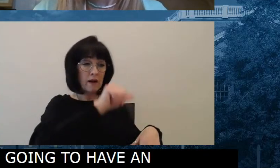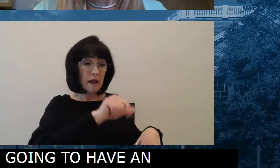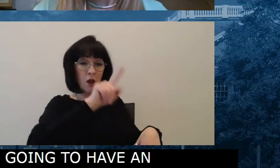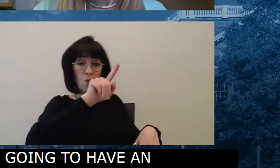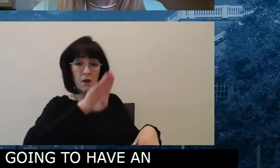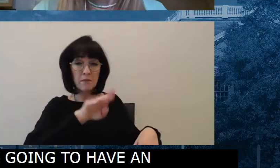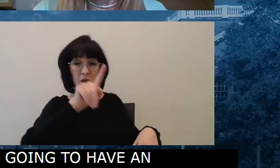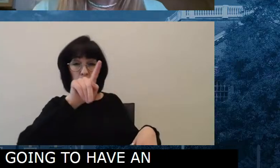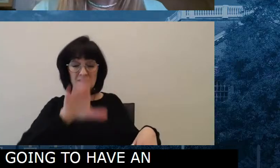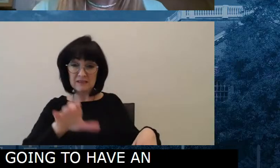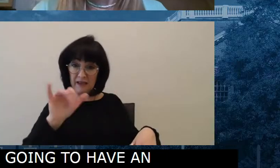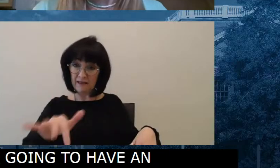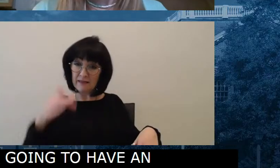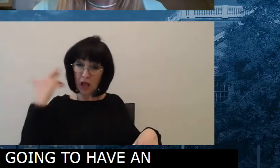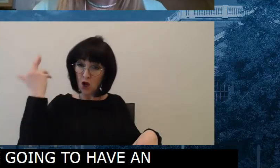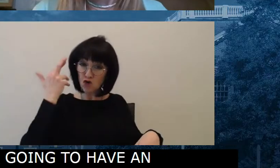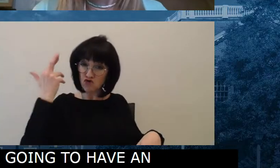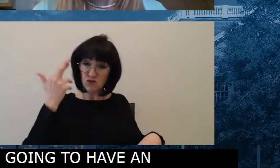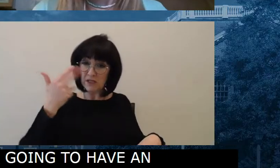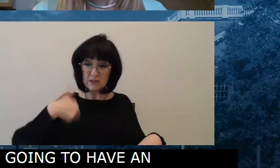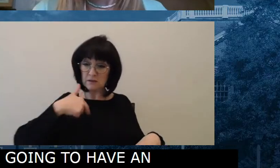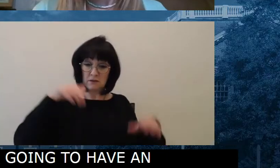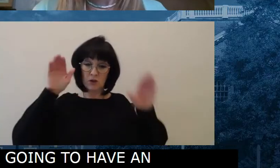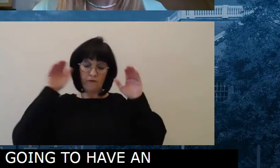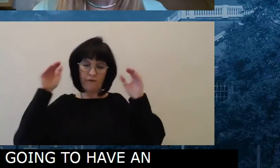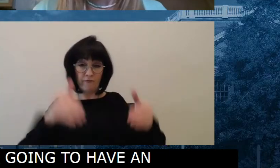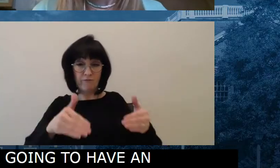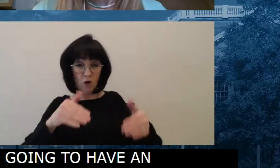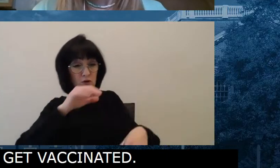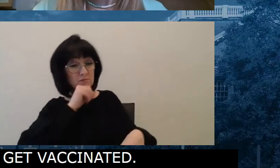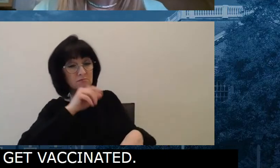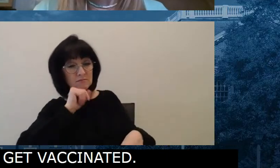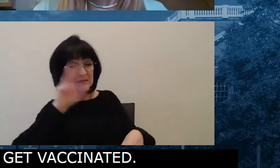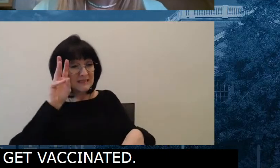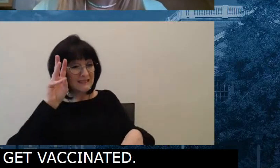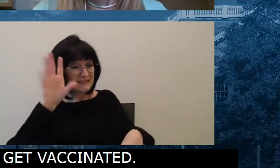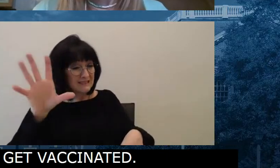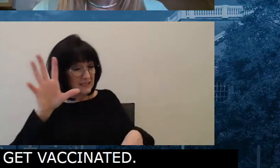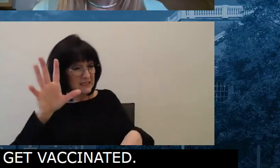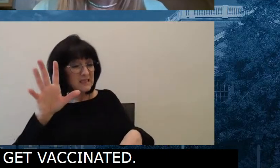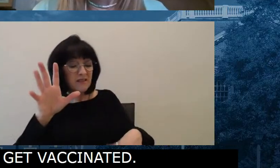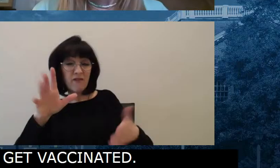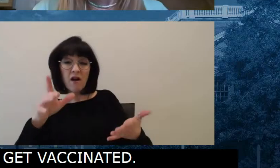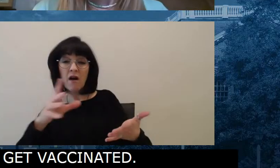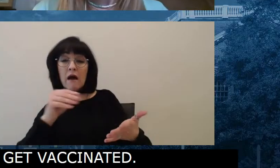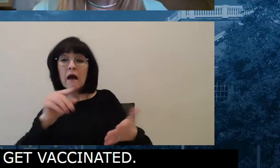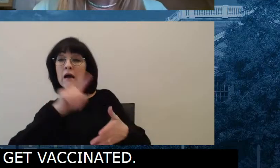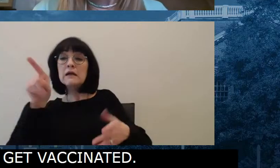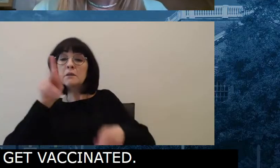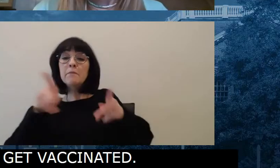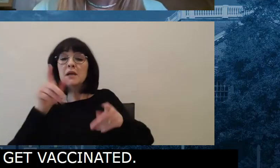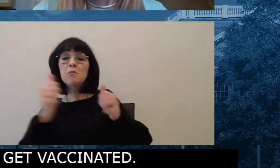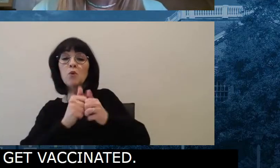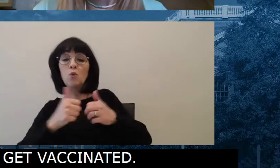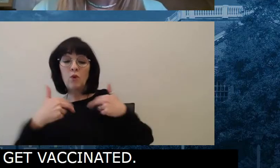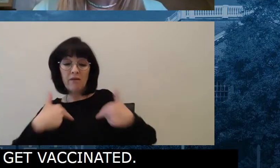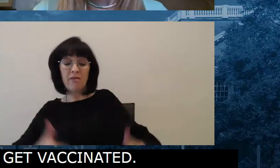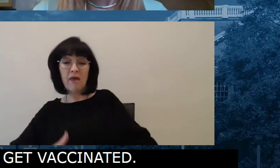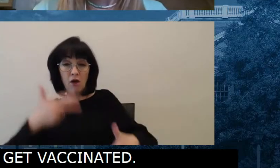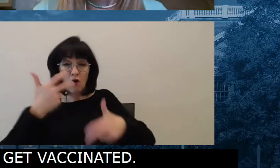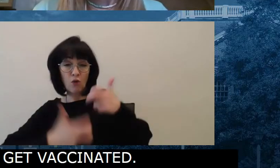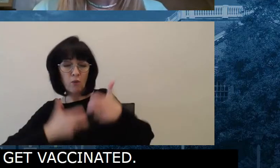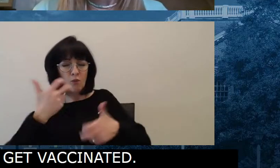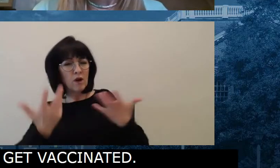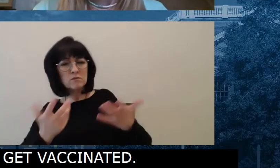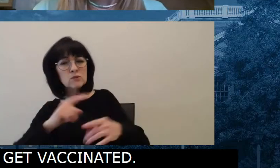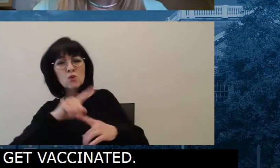on the 65 and older, as well as these people with these different types of ailments? And also, when could we see